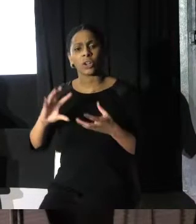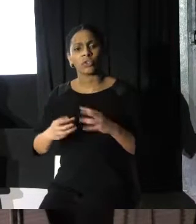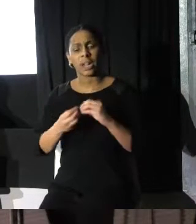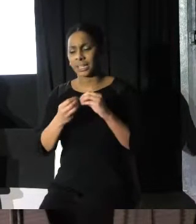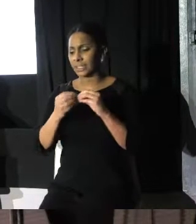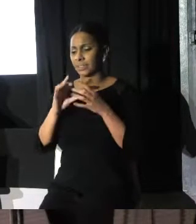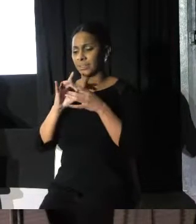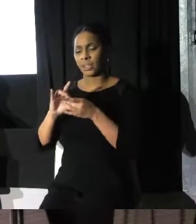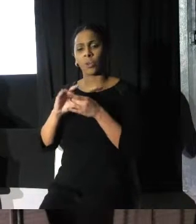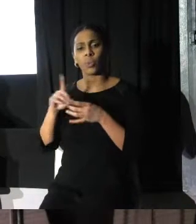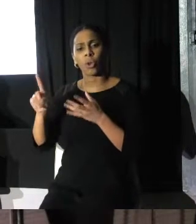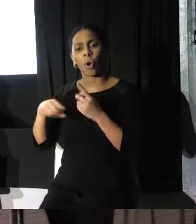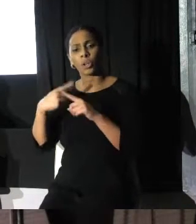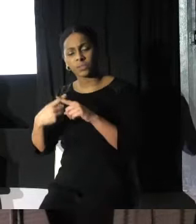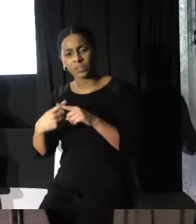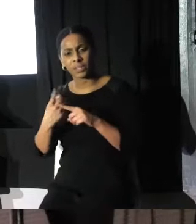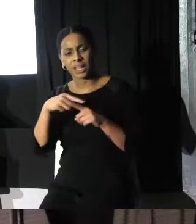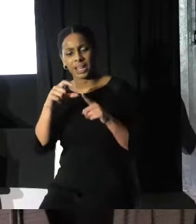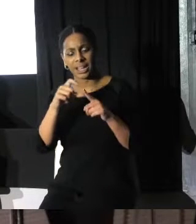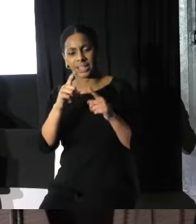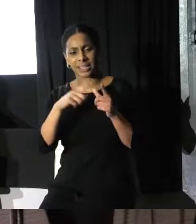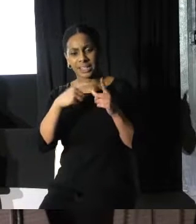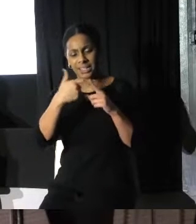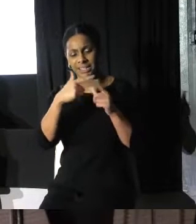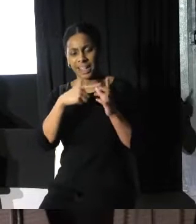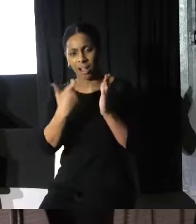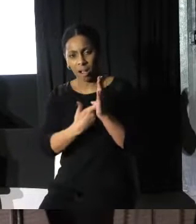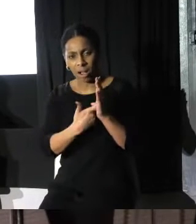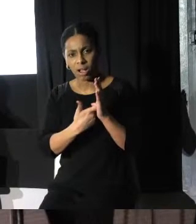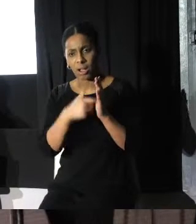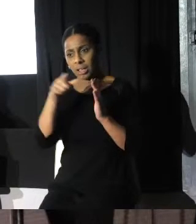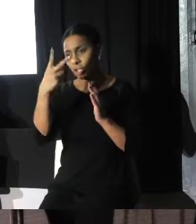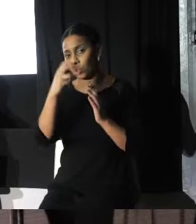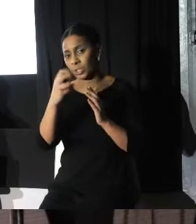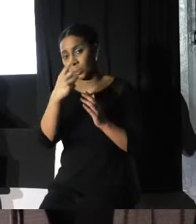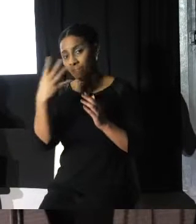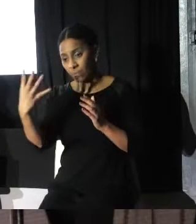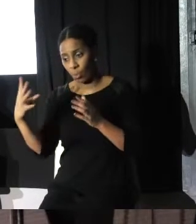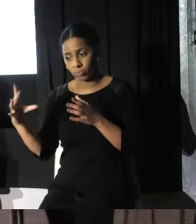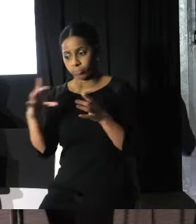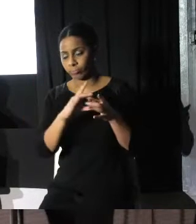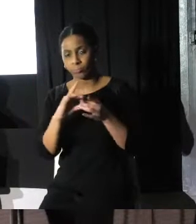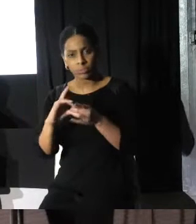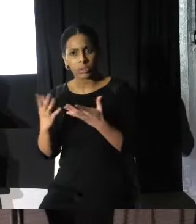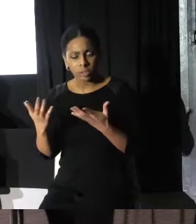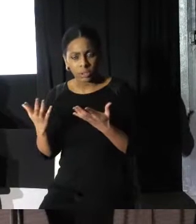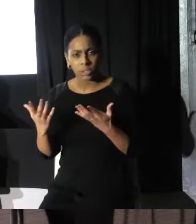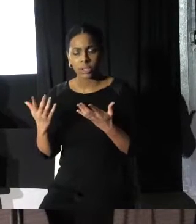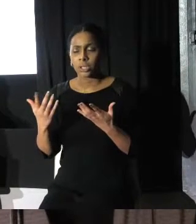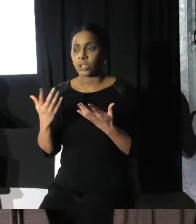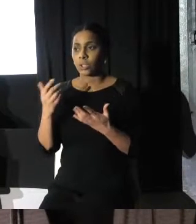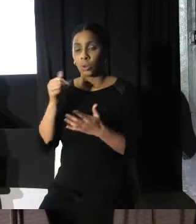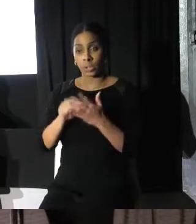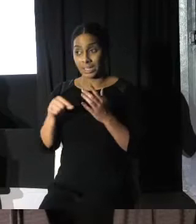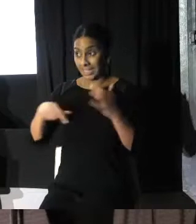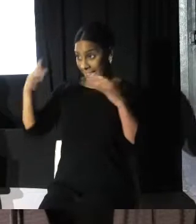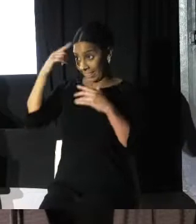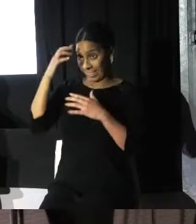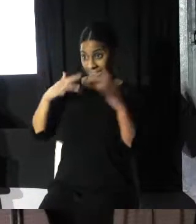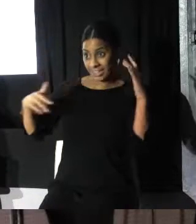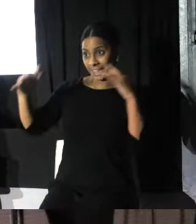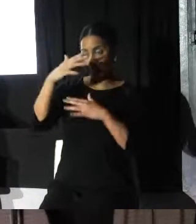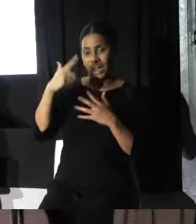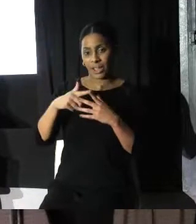Dakar in 2024 that puts into practice some of this thinking. Where we're talking